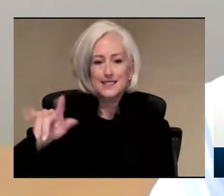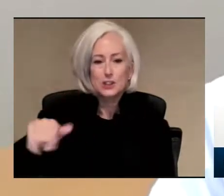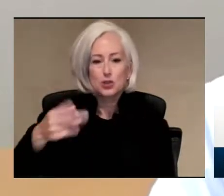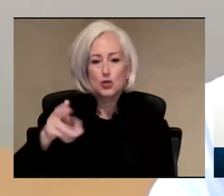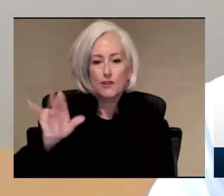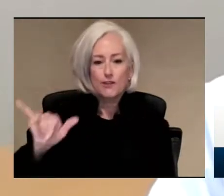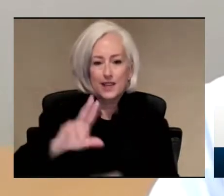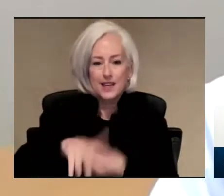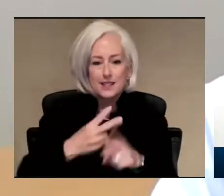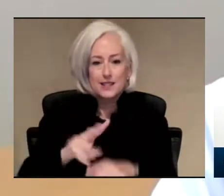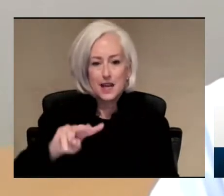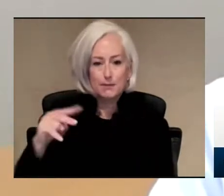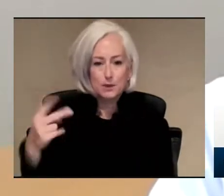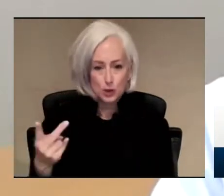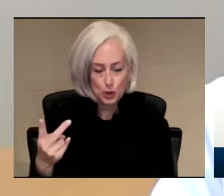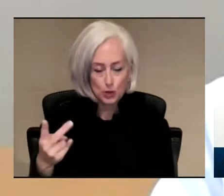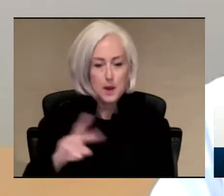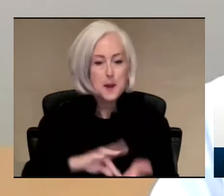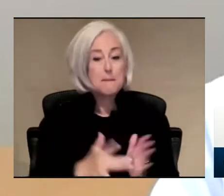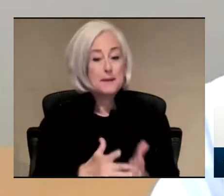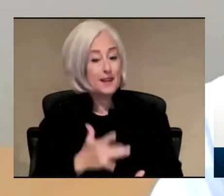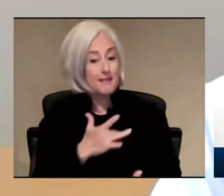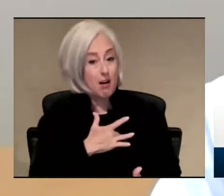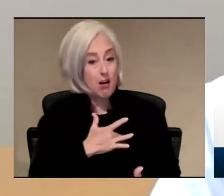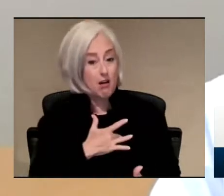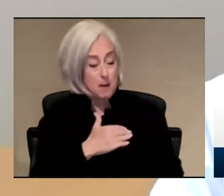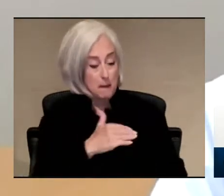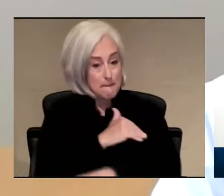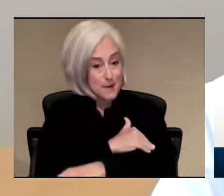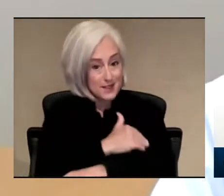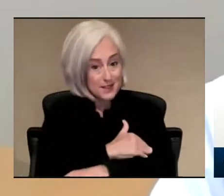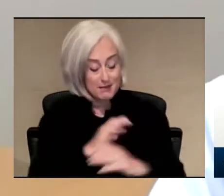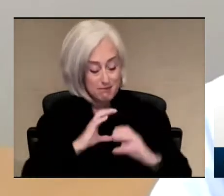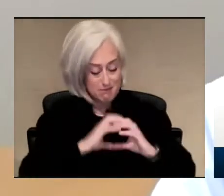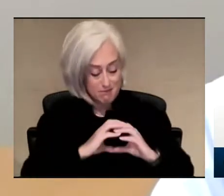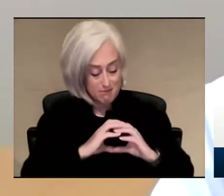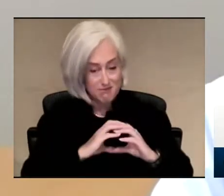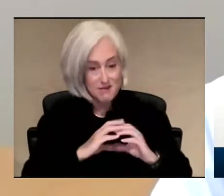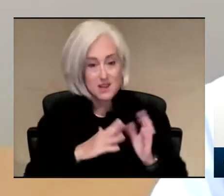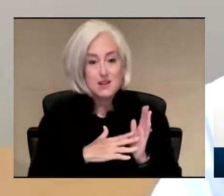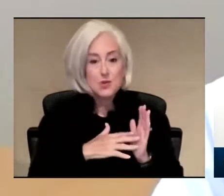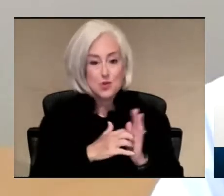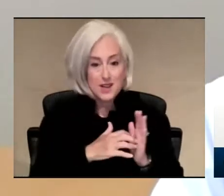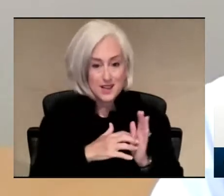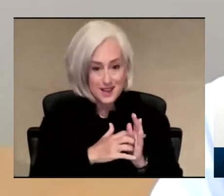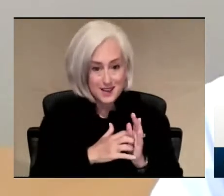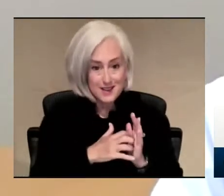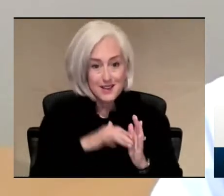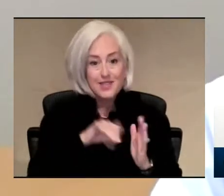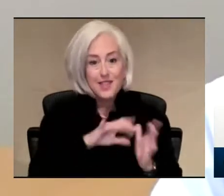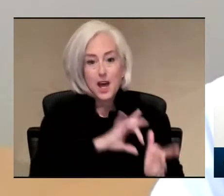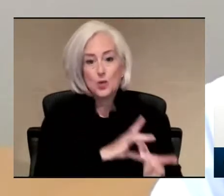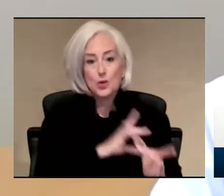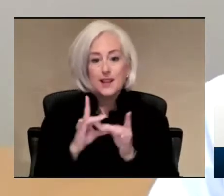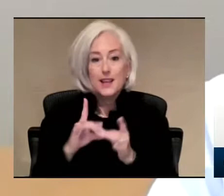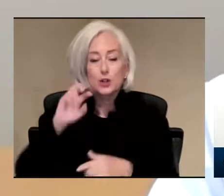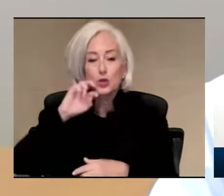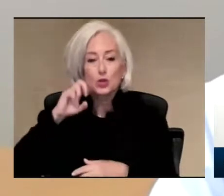proximal muscle weakness, a progressive weakness of his muscles, which is a neurological condition, and it's a genetic